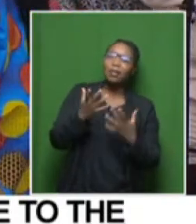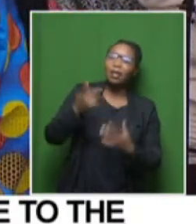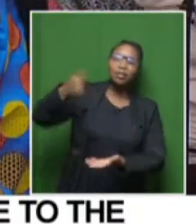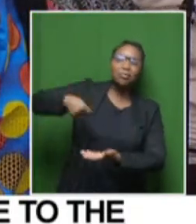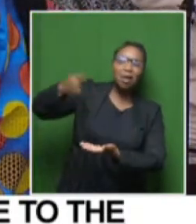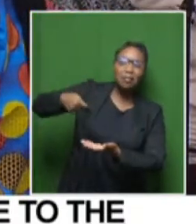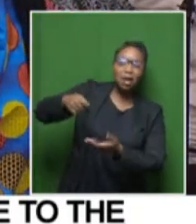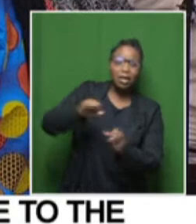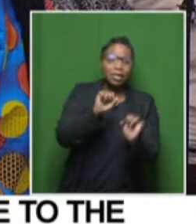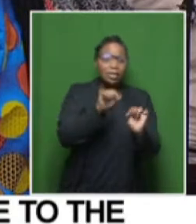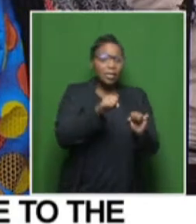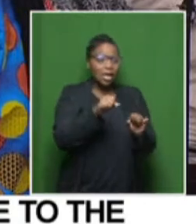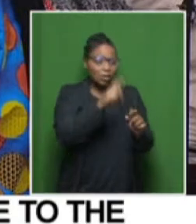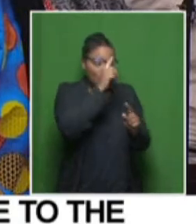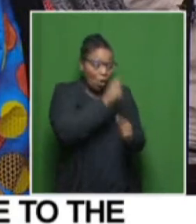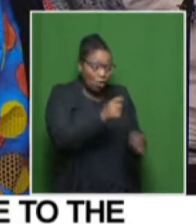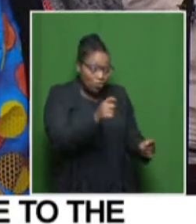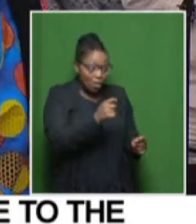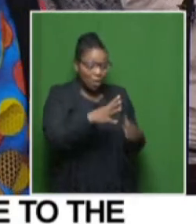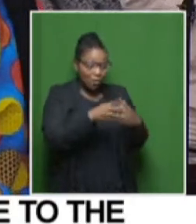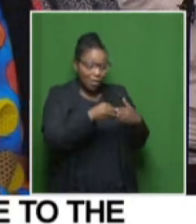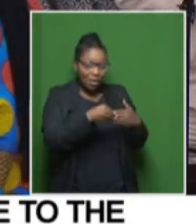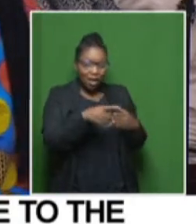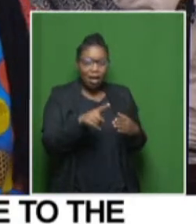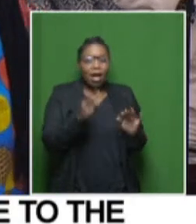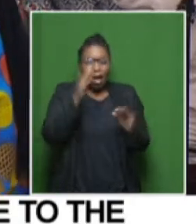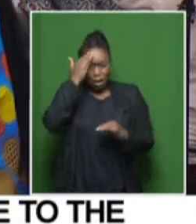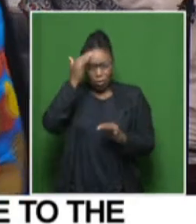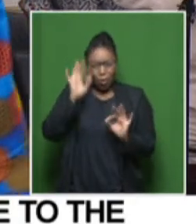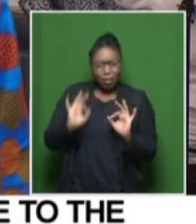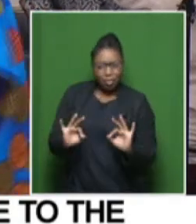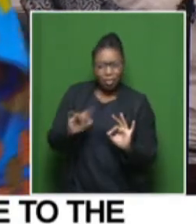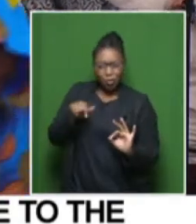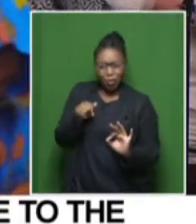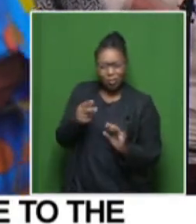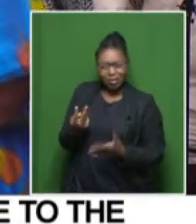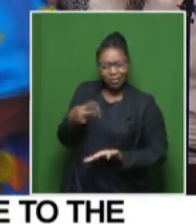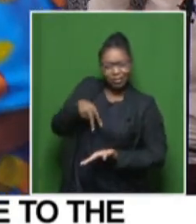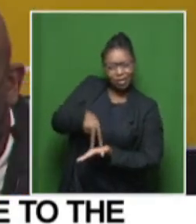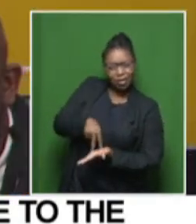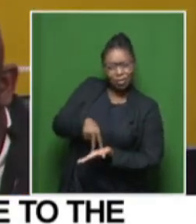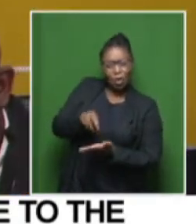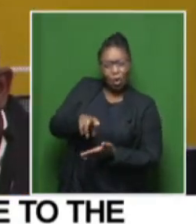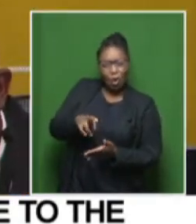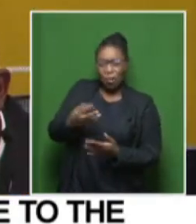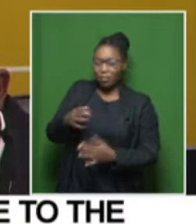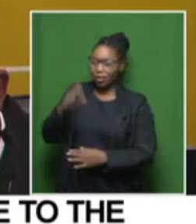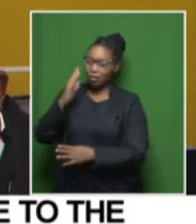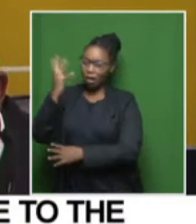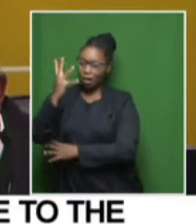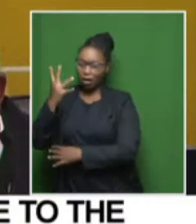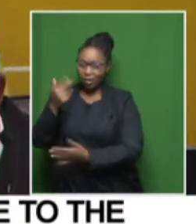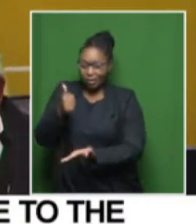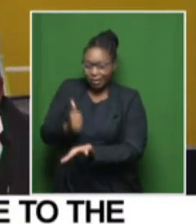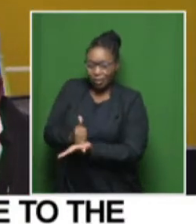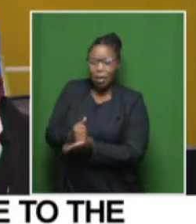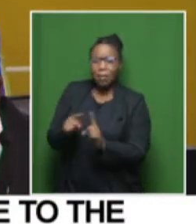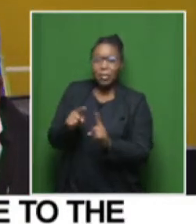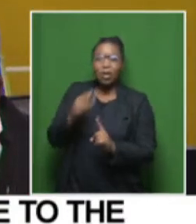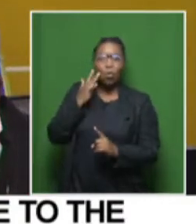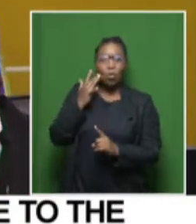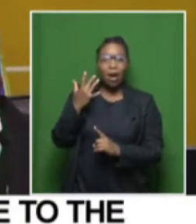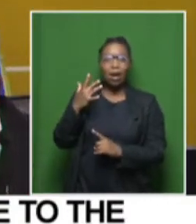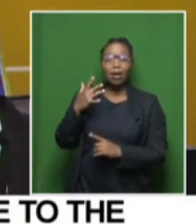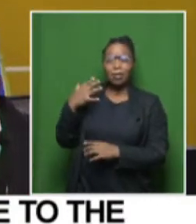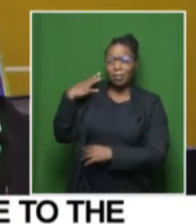Honorable Member. so the standard practice is that, I don't know whether we must stand up or speak sitting down. The standard practice is that when a Minister of